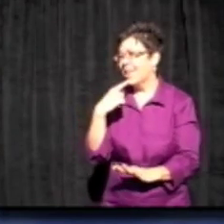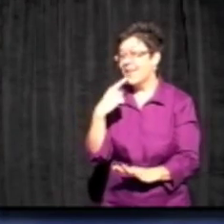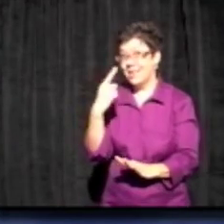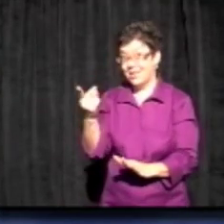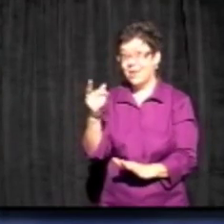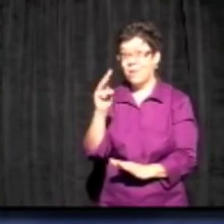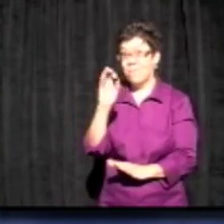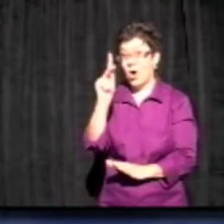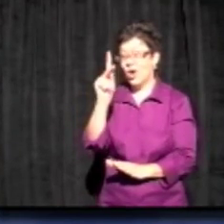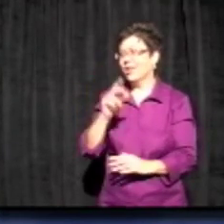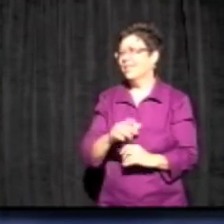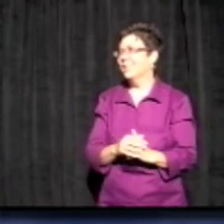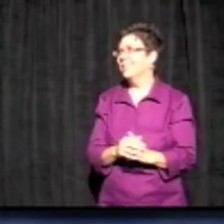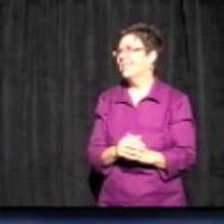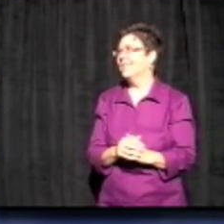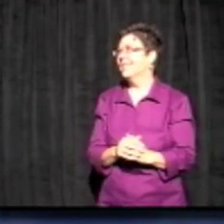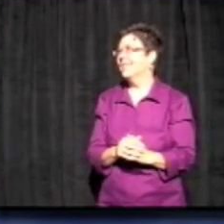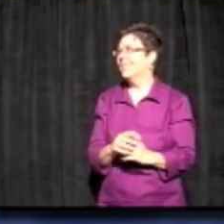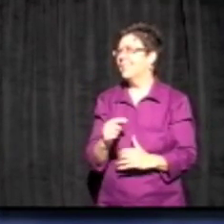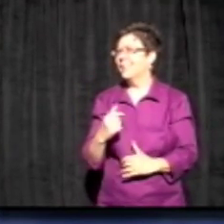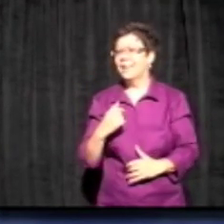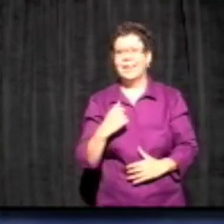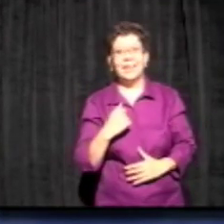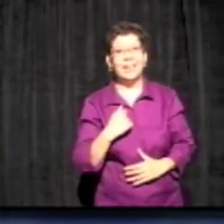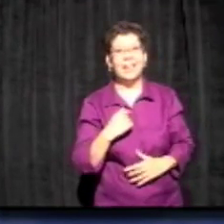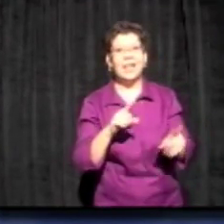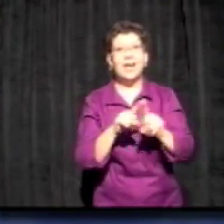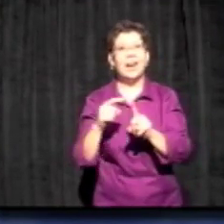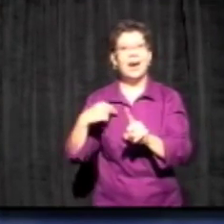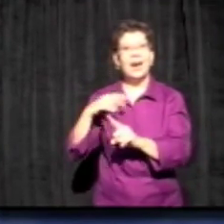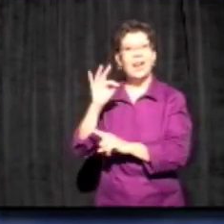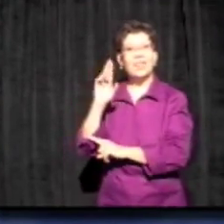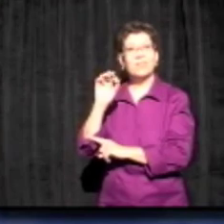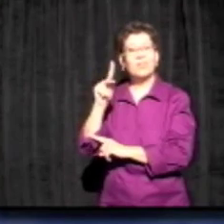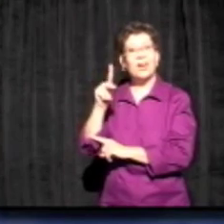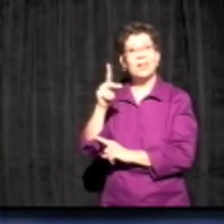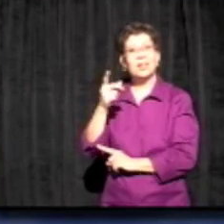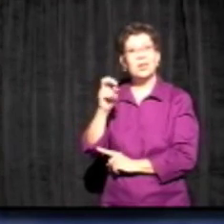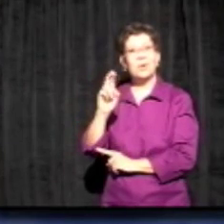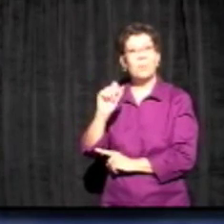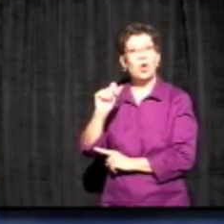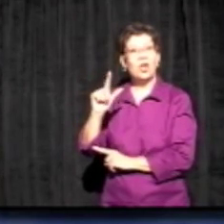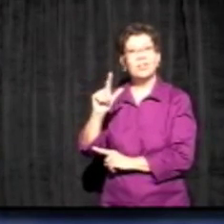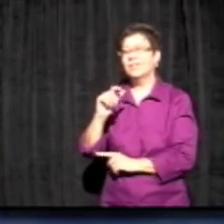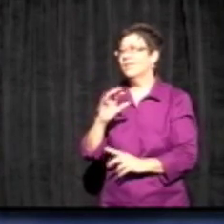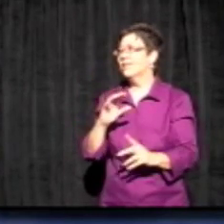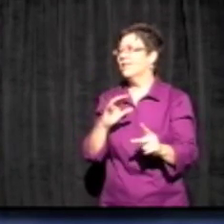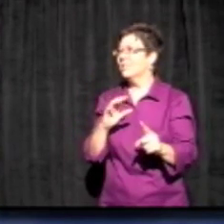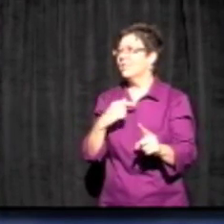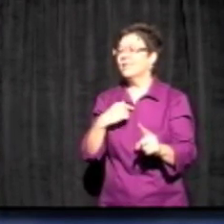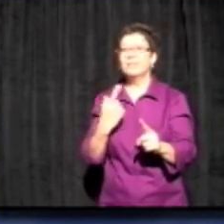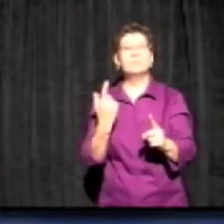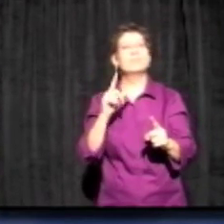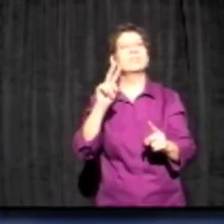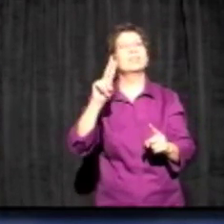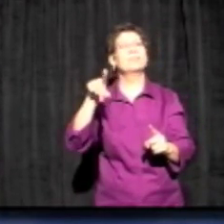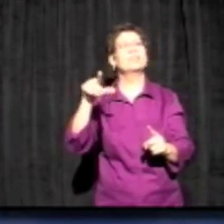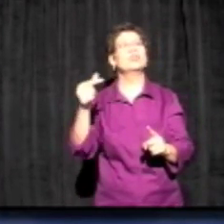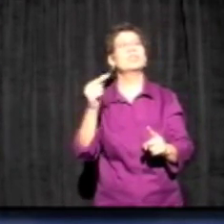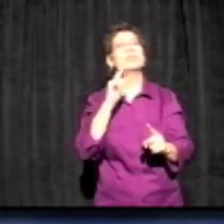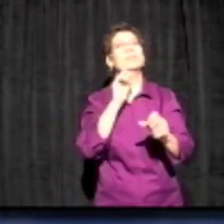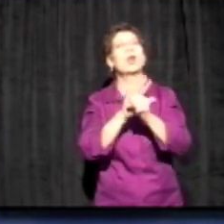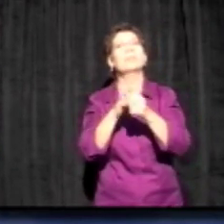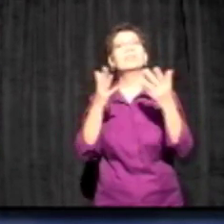Mark, as I, Frank Pearl, the Perseus organization, and the employees of VPG